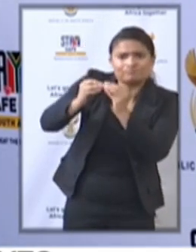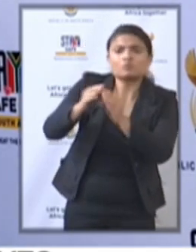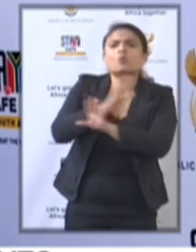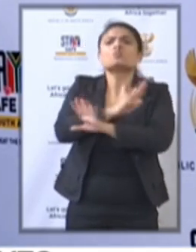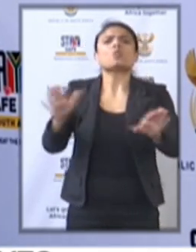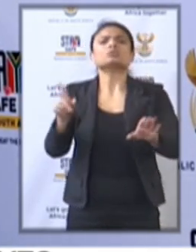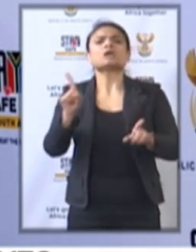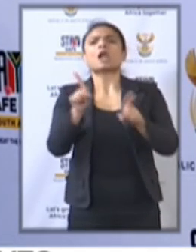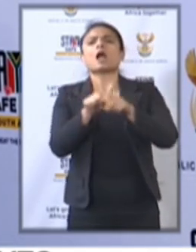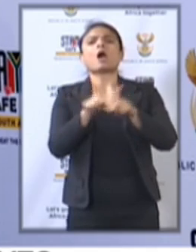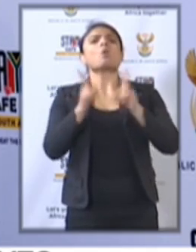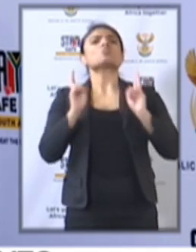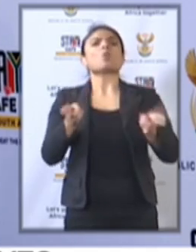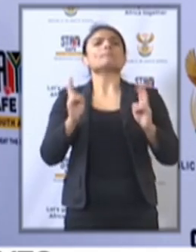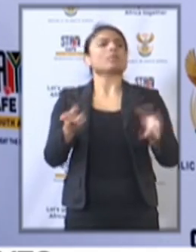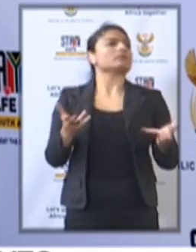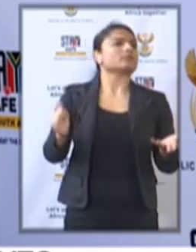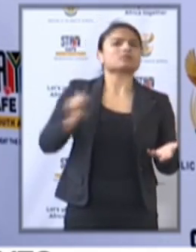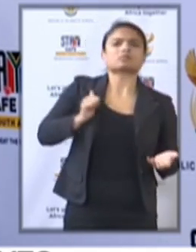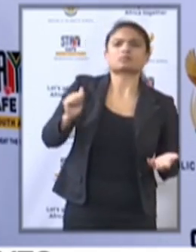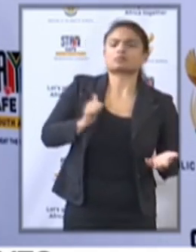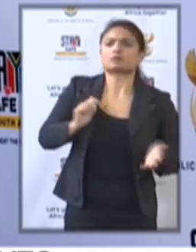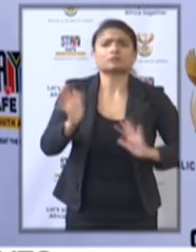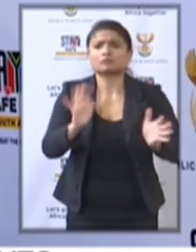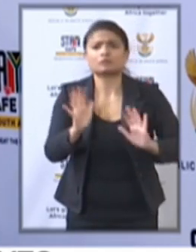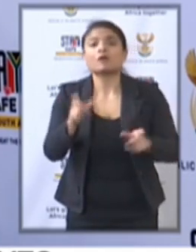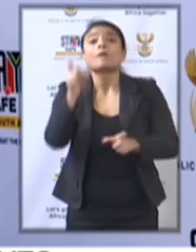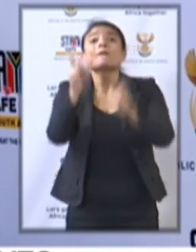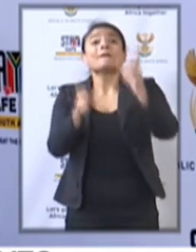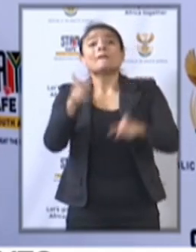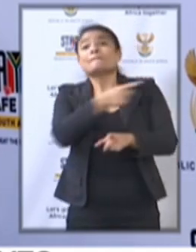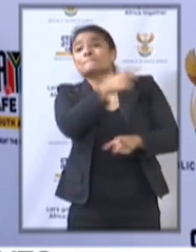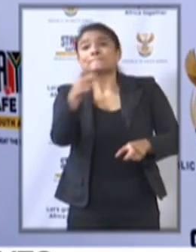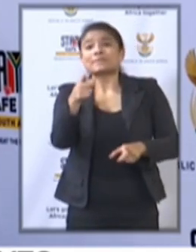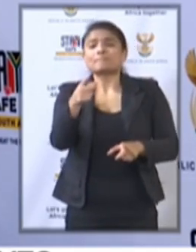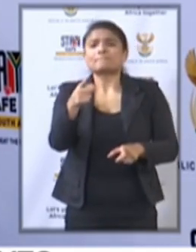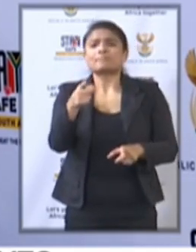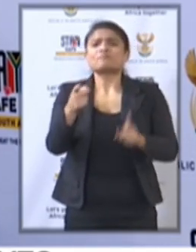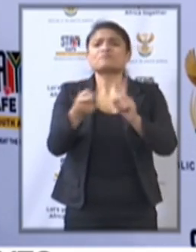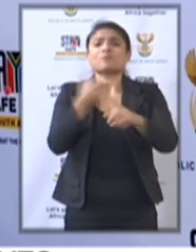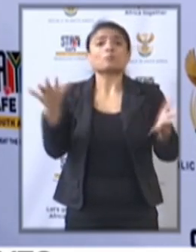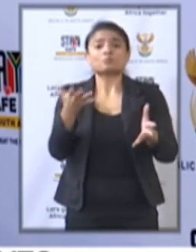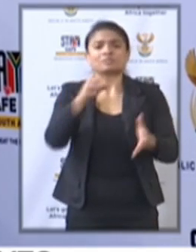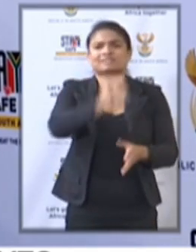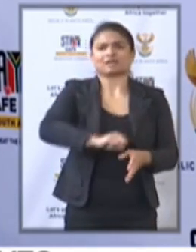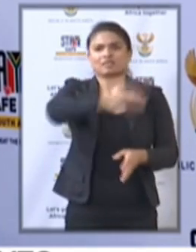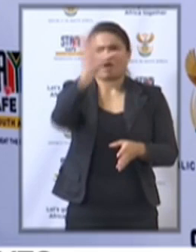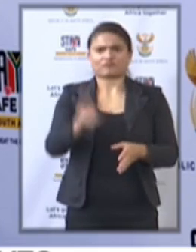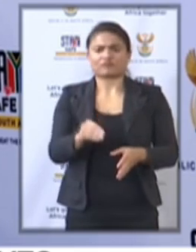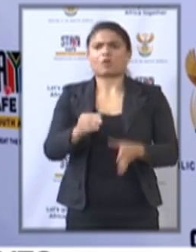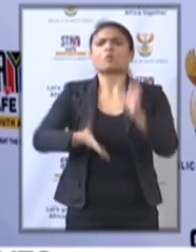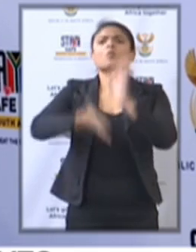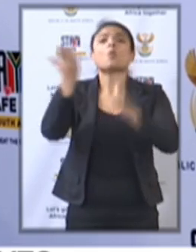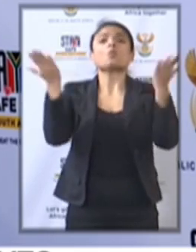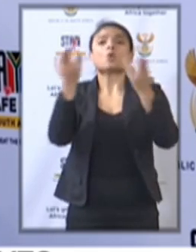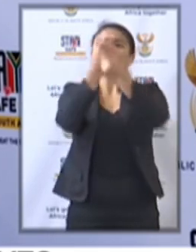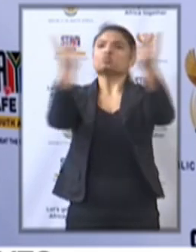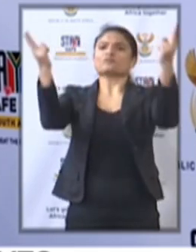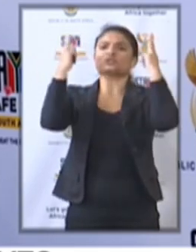khona abantu bakithi abayinyanga abaye baya enyuvesi yakithi lapha